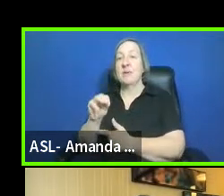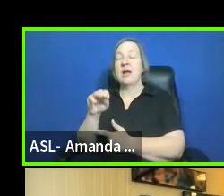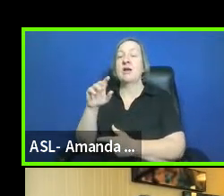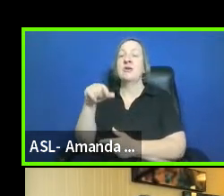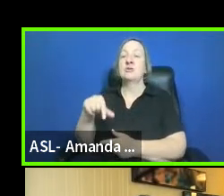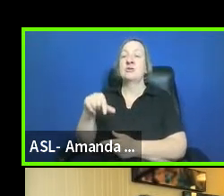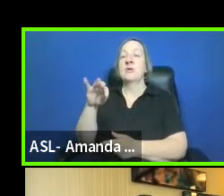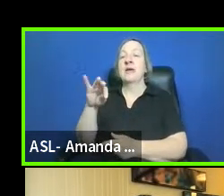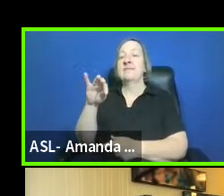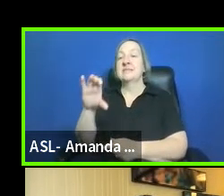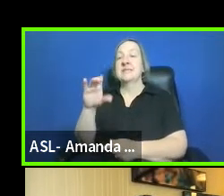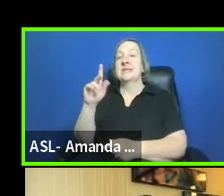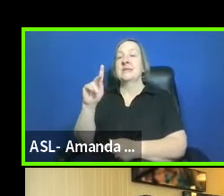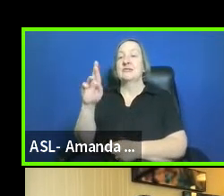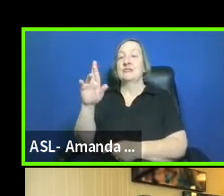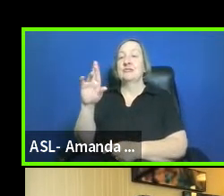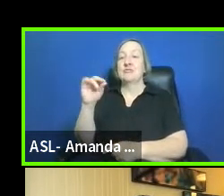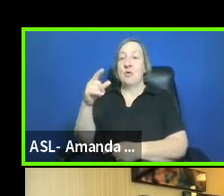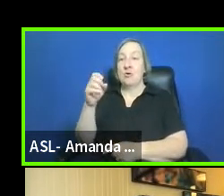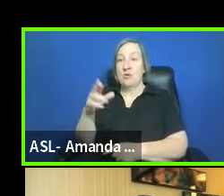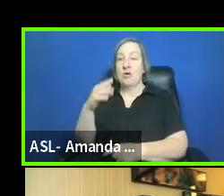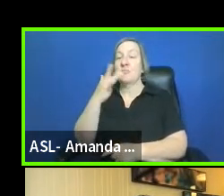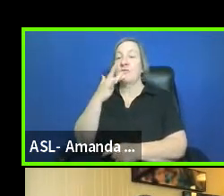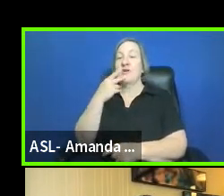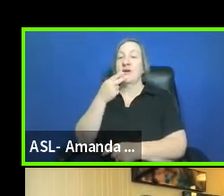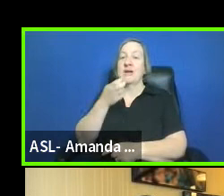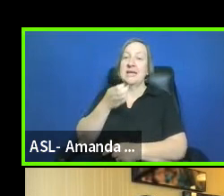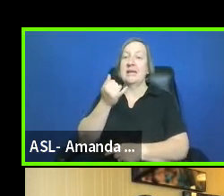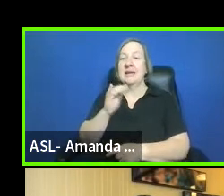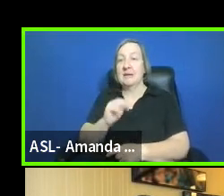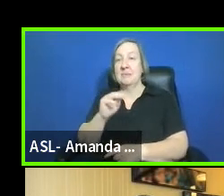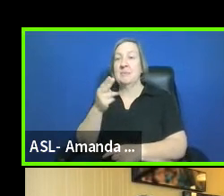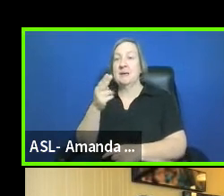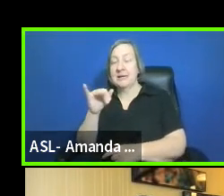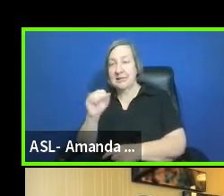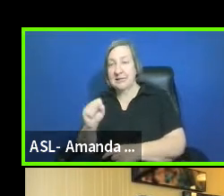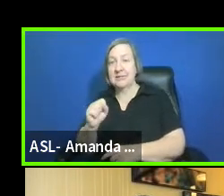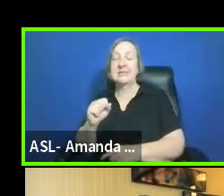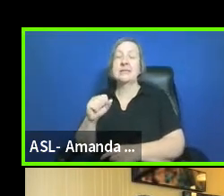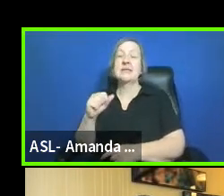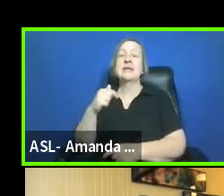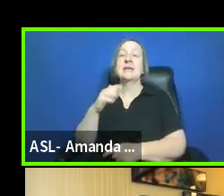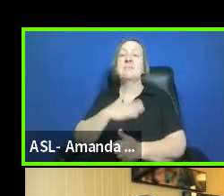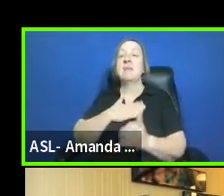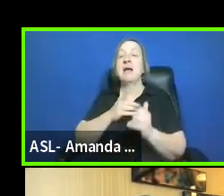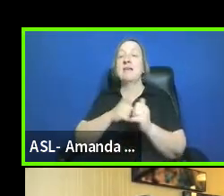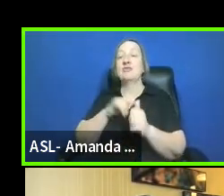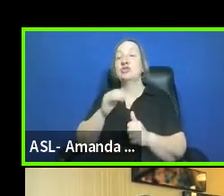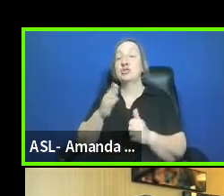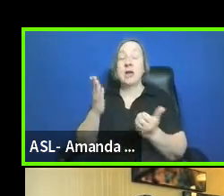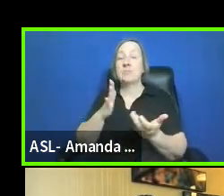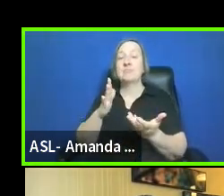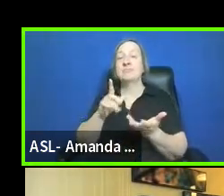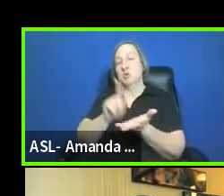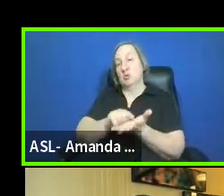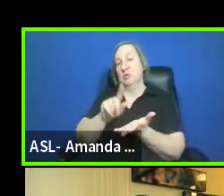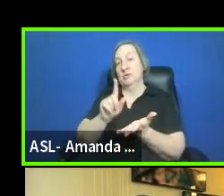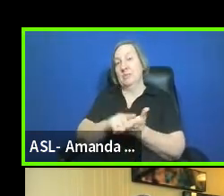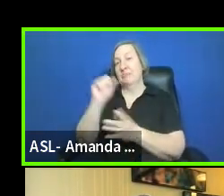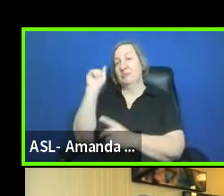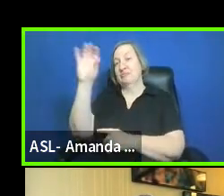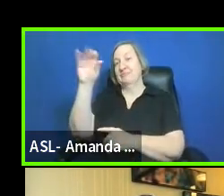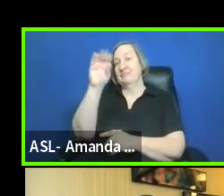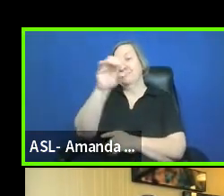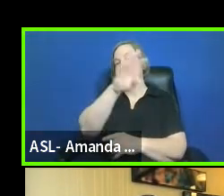Kroger. Preferred pronouns he, him, his. And my first job was a paper route, which I don't